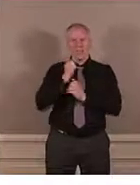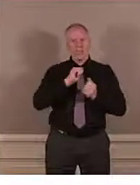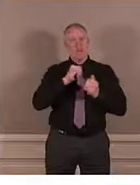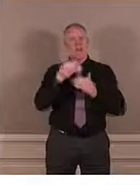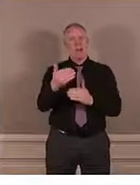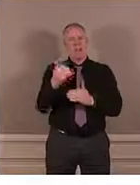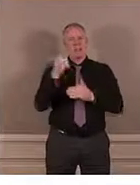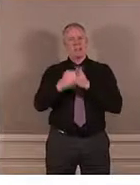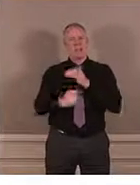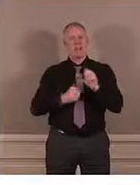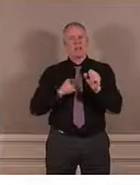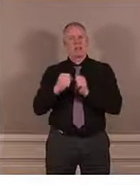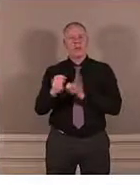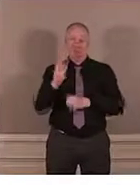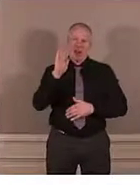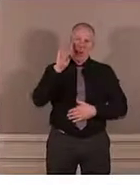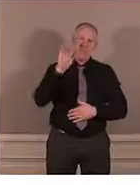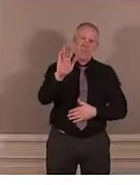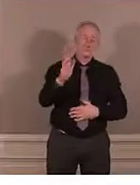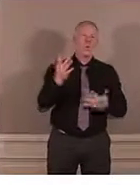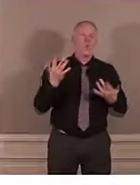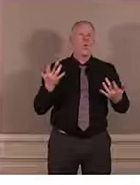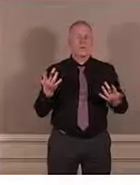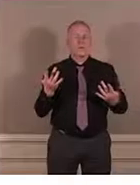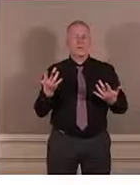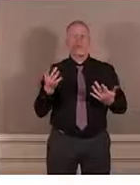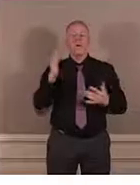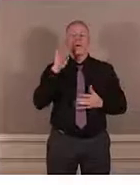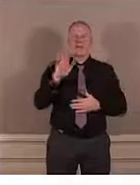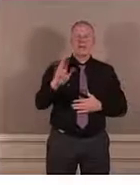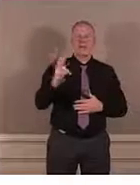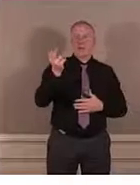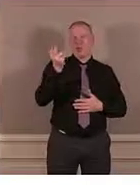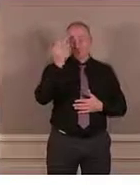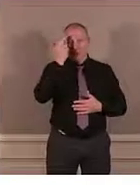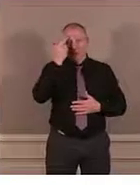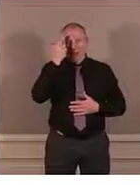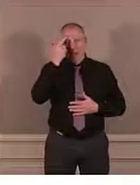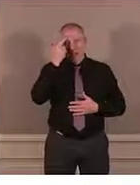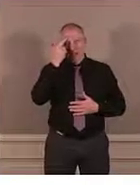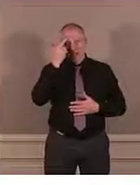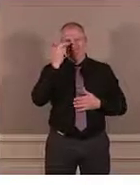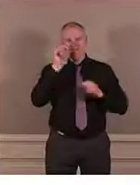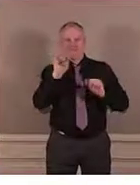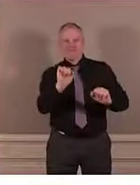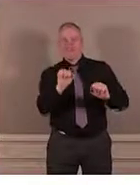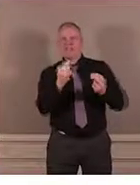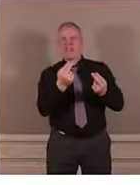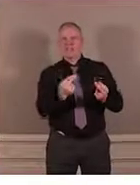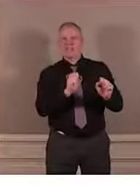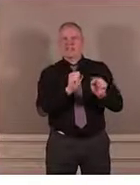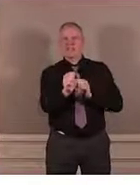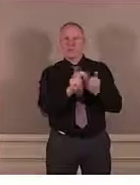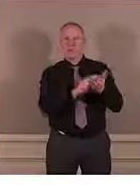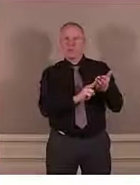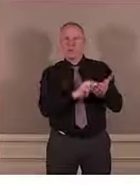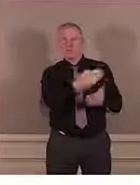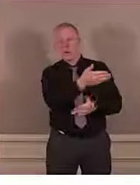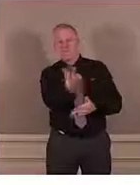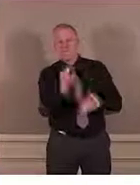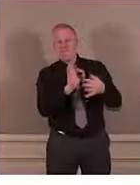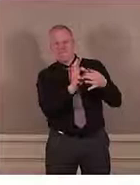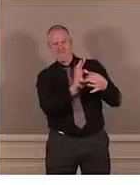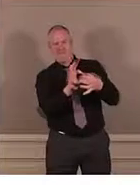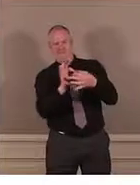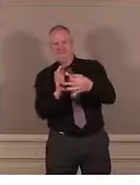day services, they must really understand and get under the skin of the needs of their services and engage with them